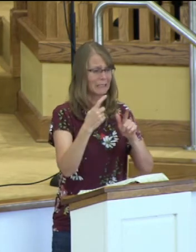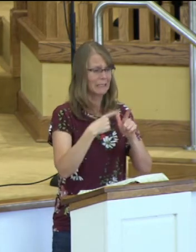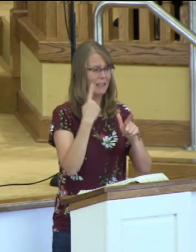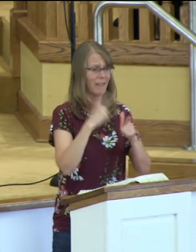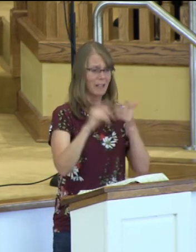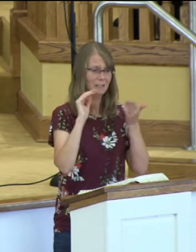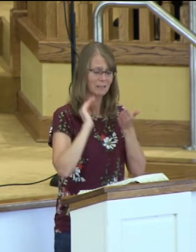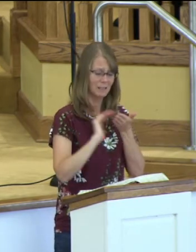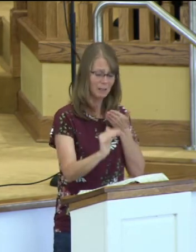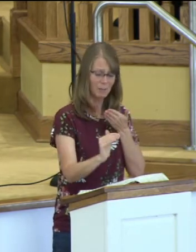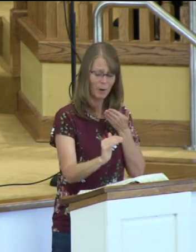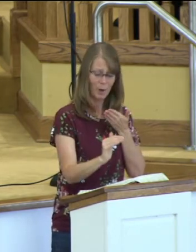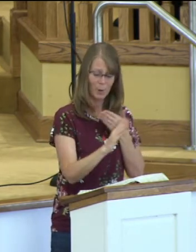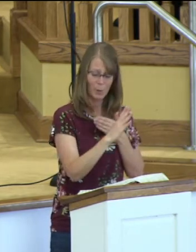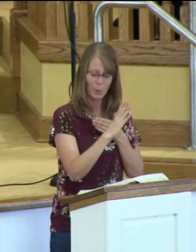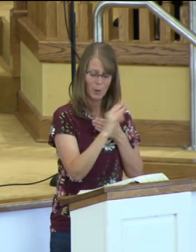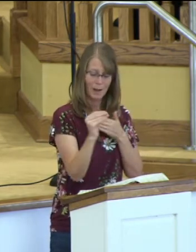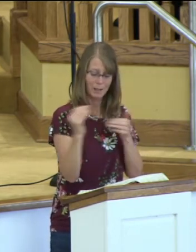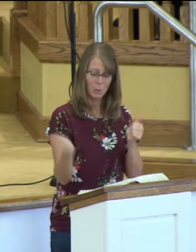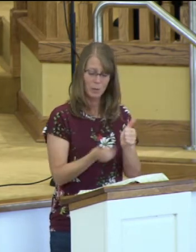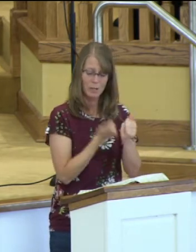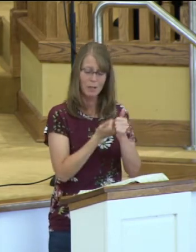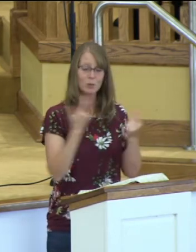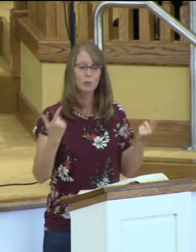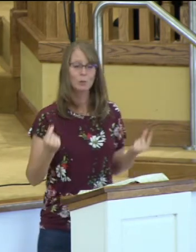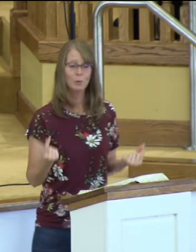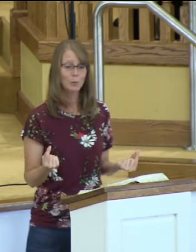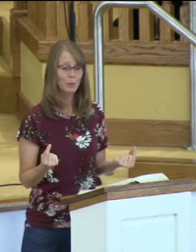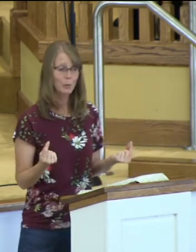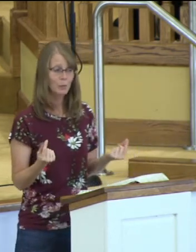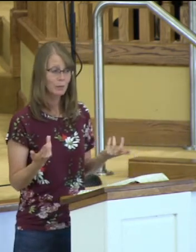go. And this is what the apostles did.